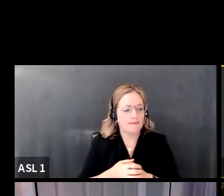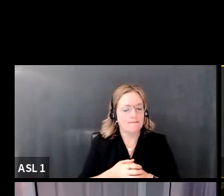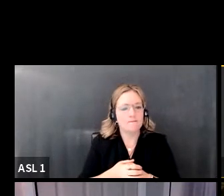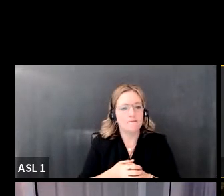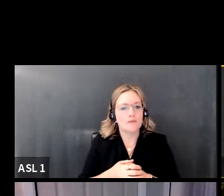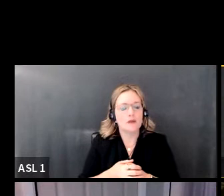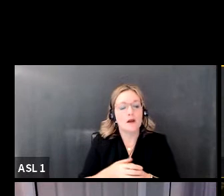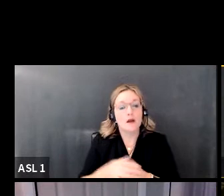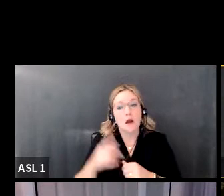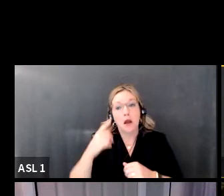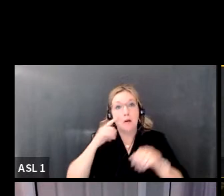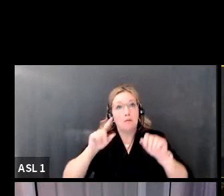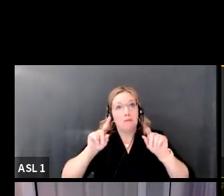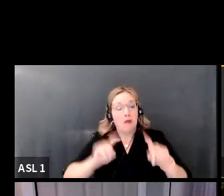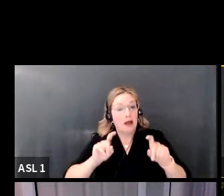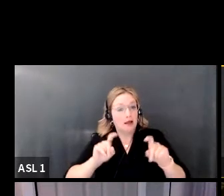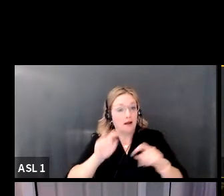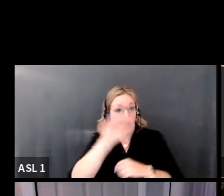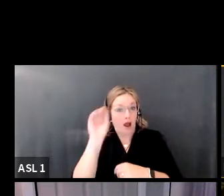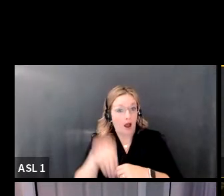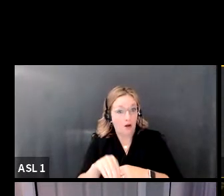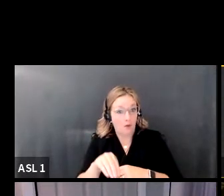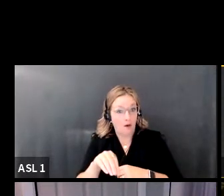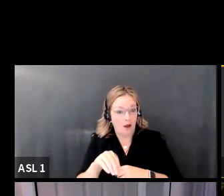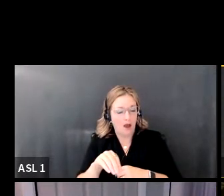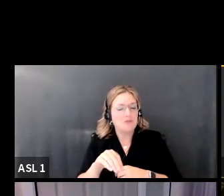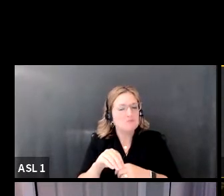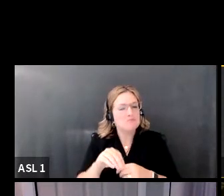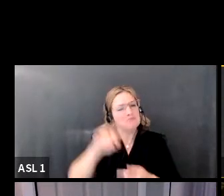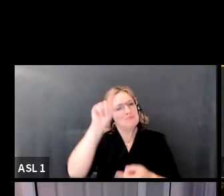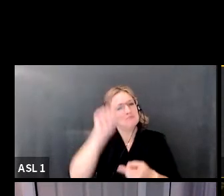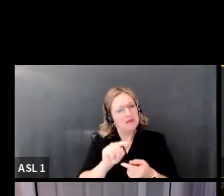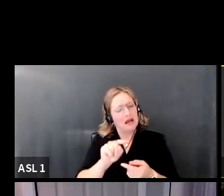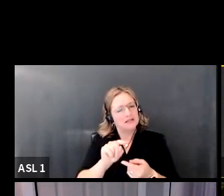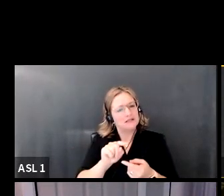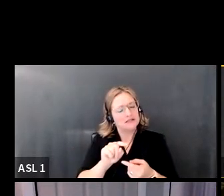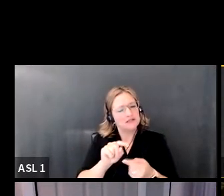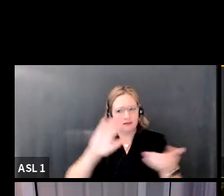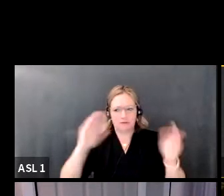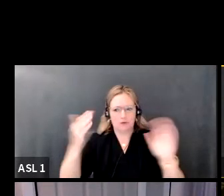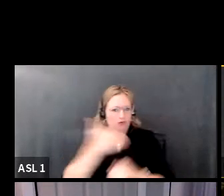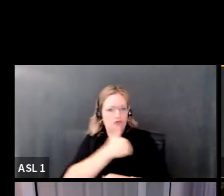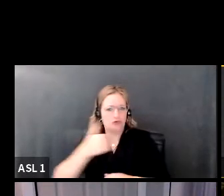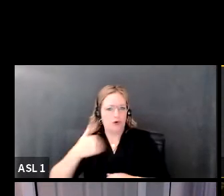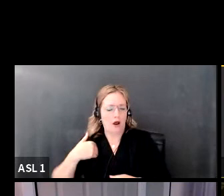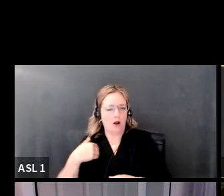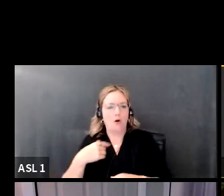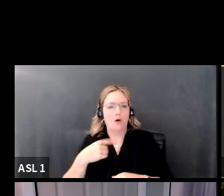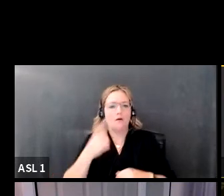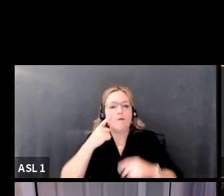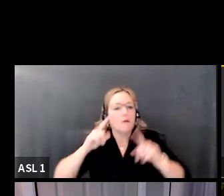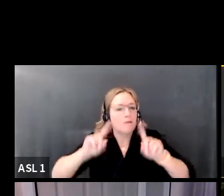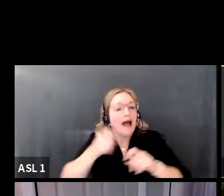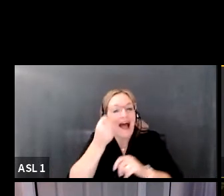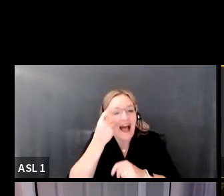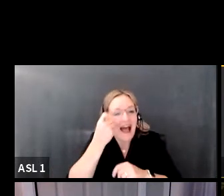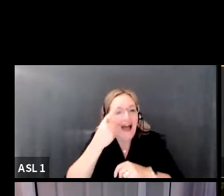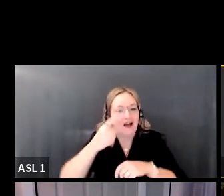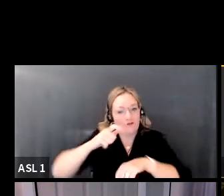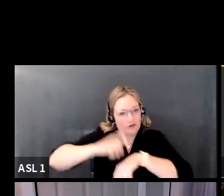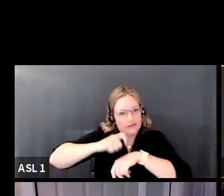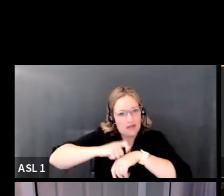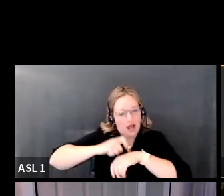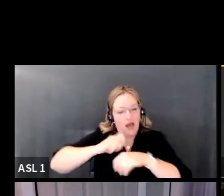cost less as a pilot but over time you're going to see those resources increased which actually